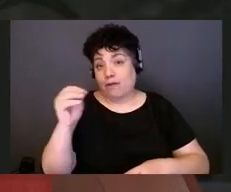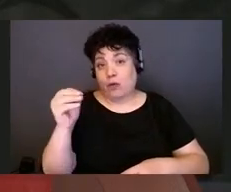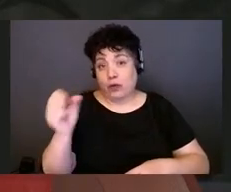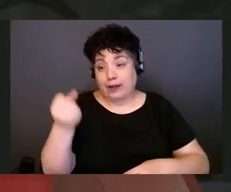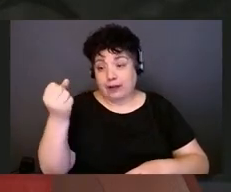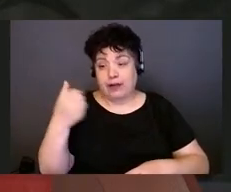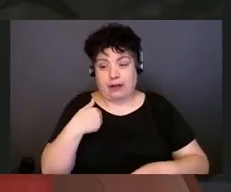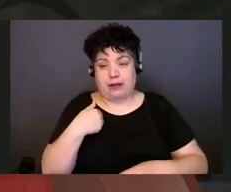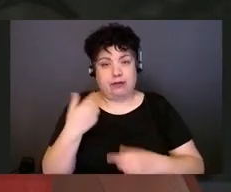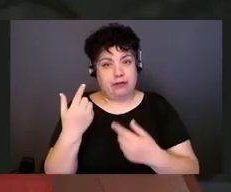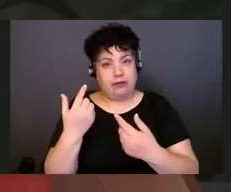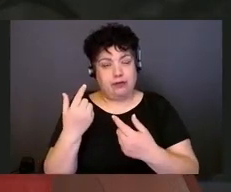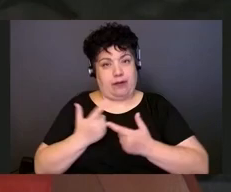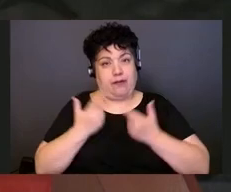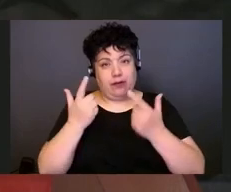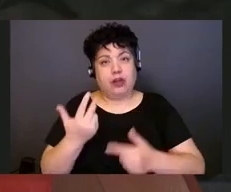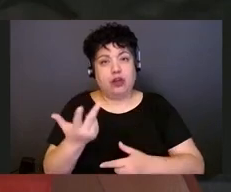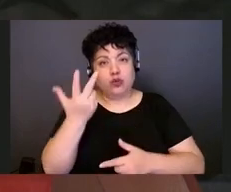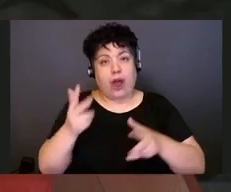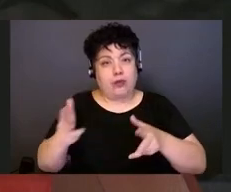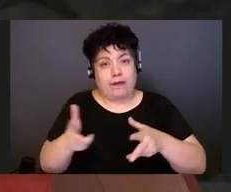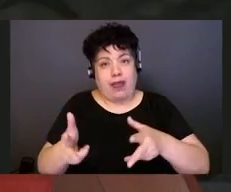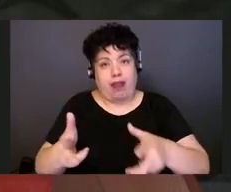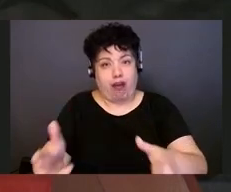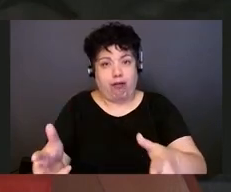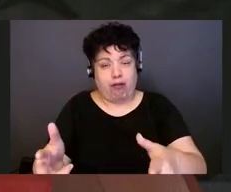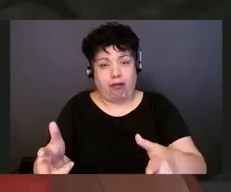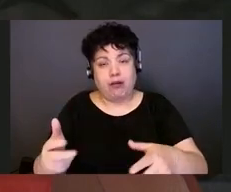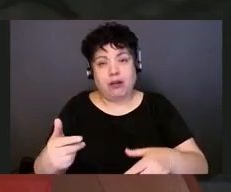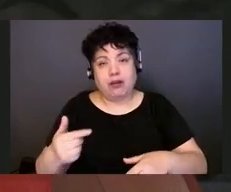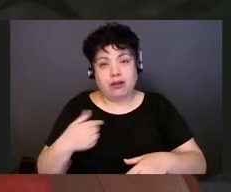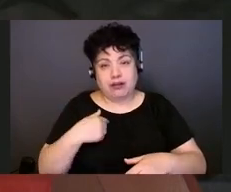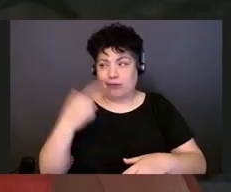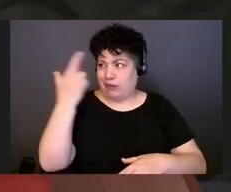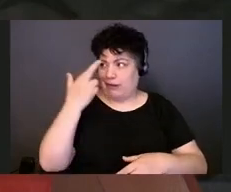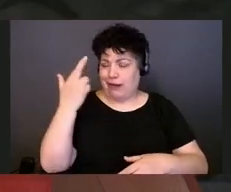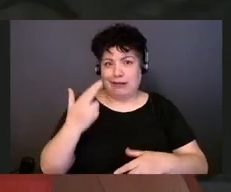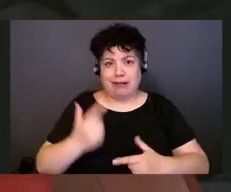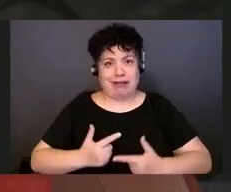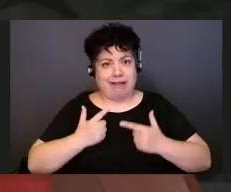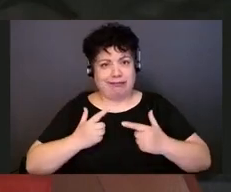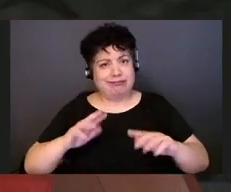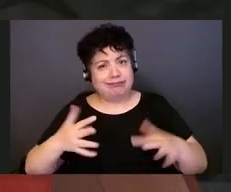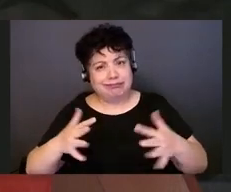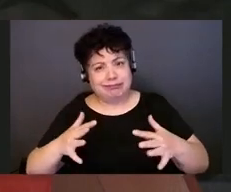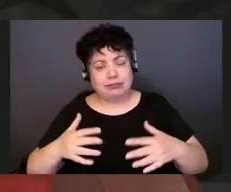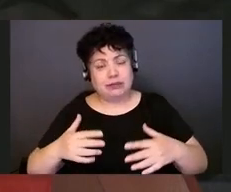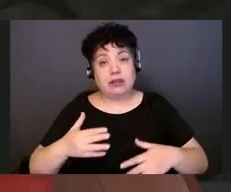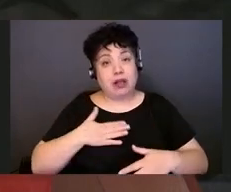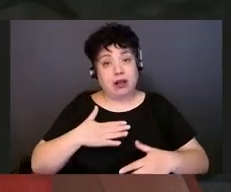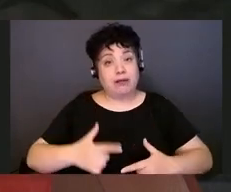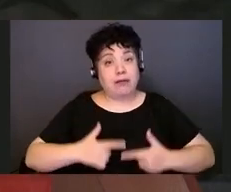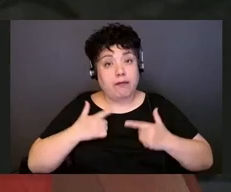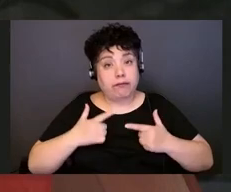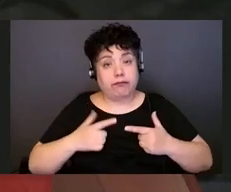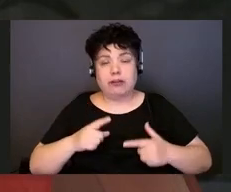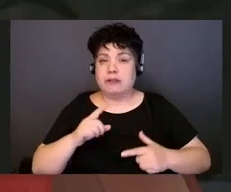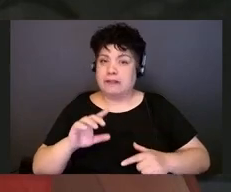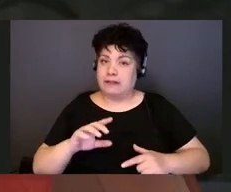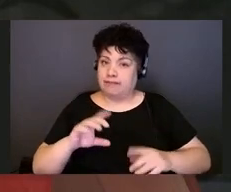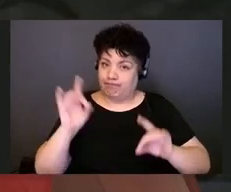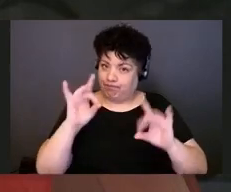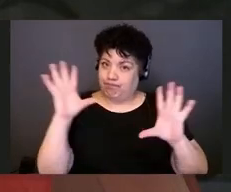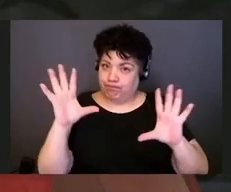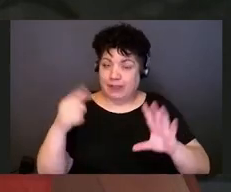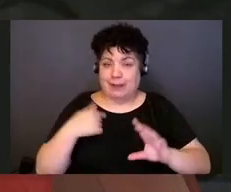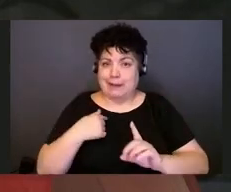poor. My life in those days was not good. I was beaten up many times,